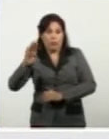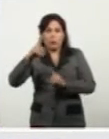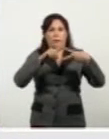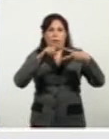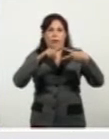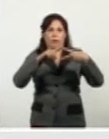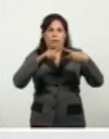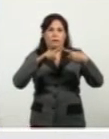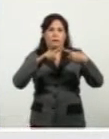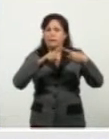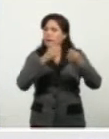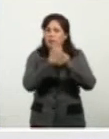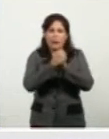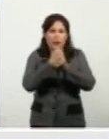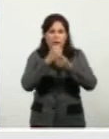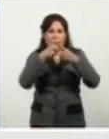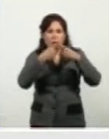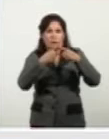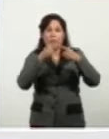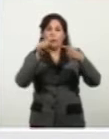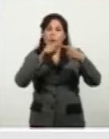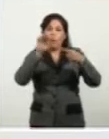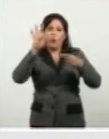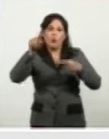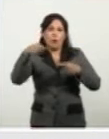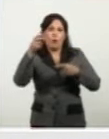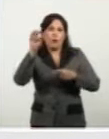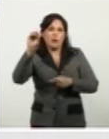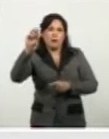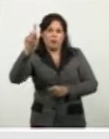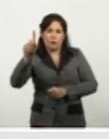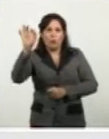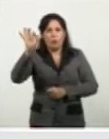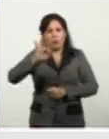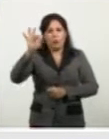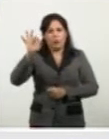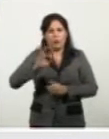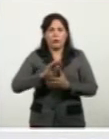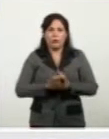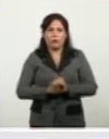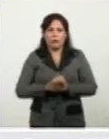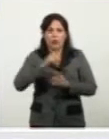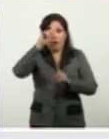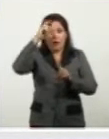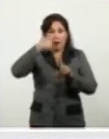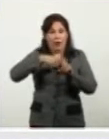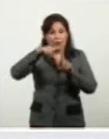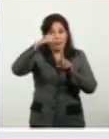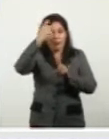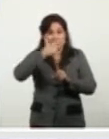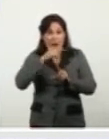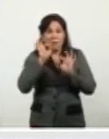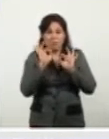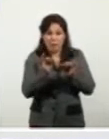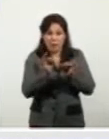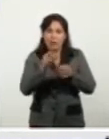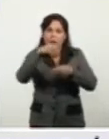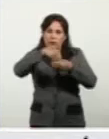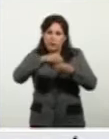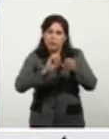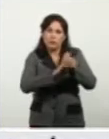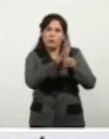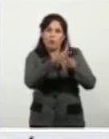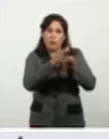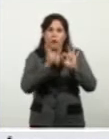Las Tunas with 0.19, and Pinar with 0.17, both with one confirmed case over the last 15